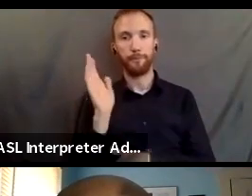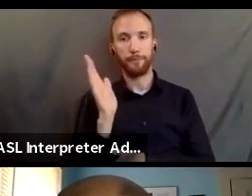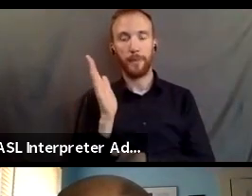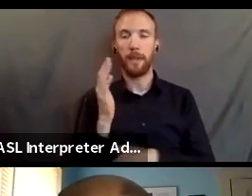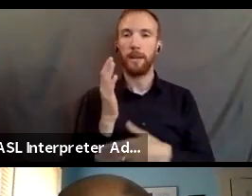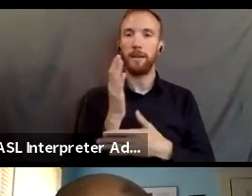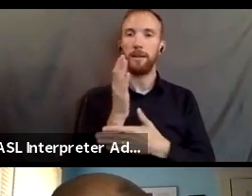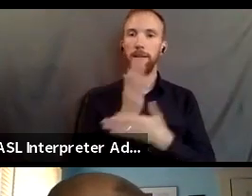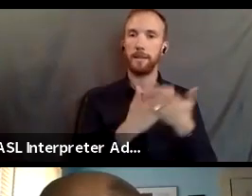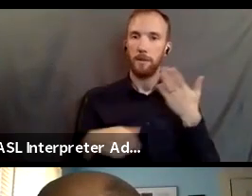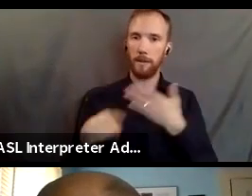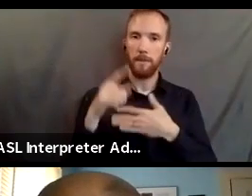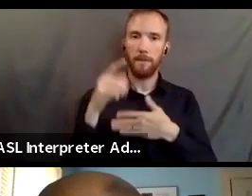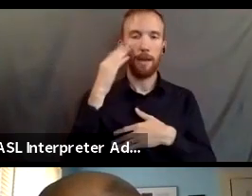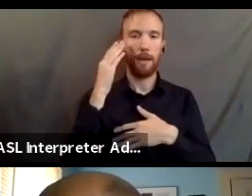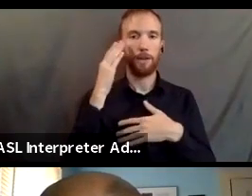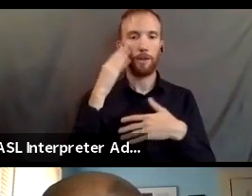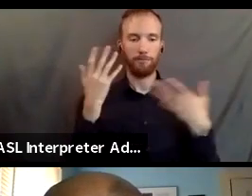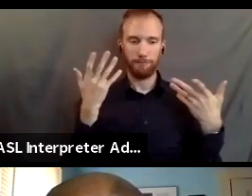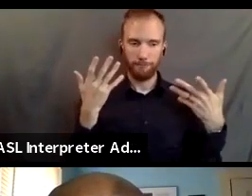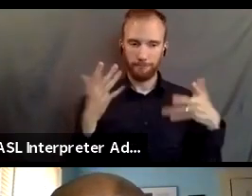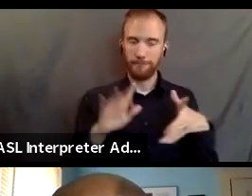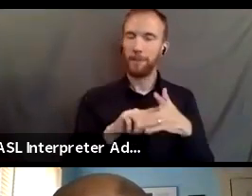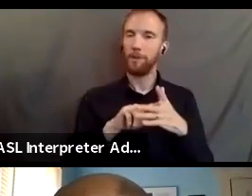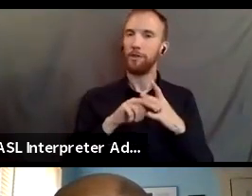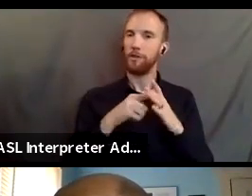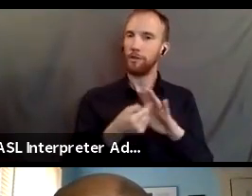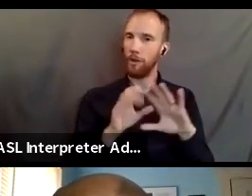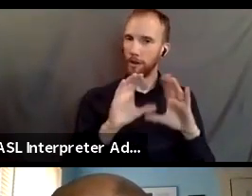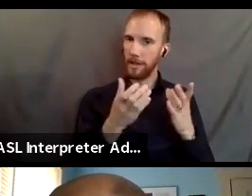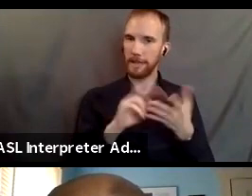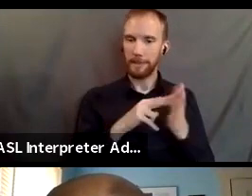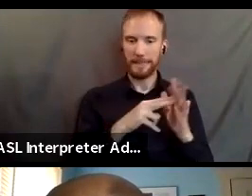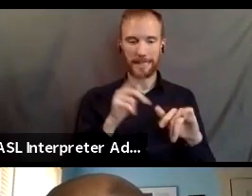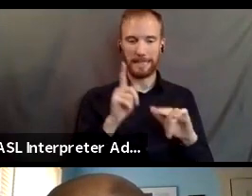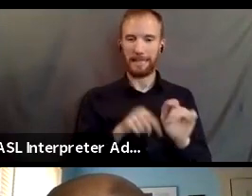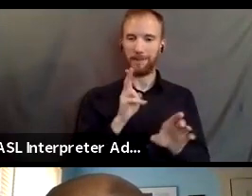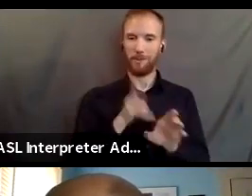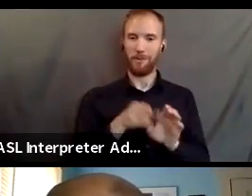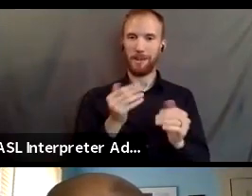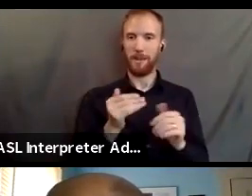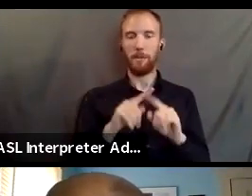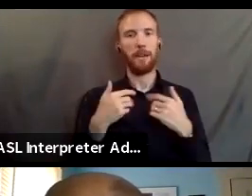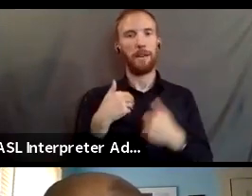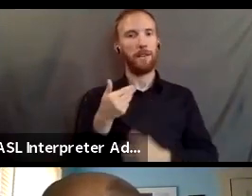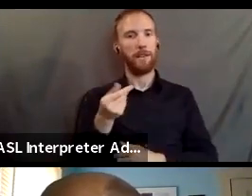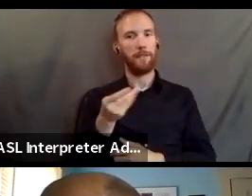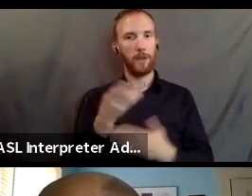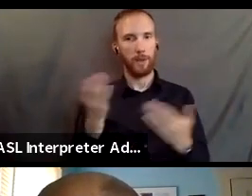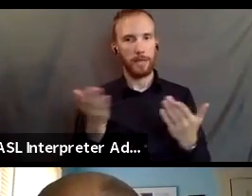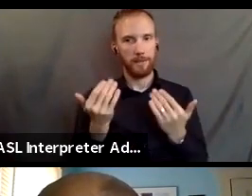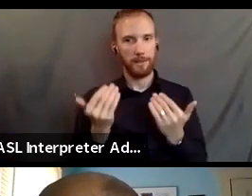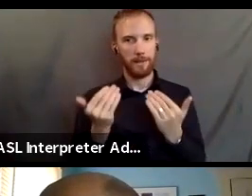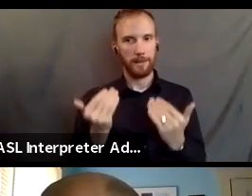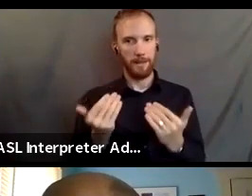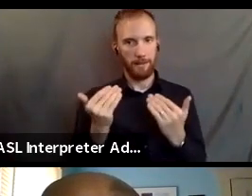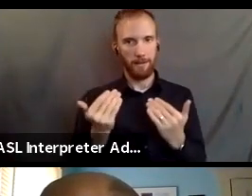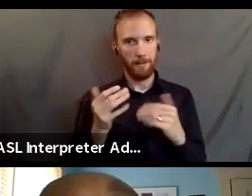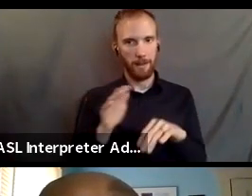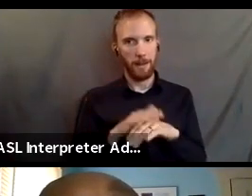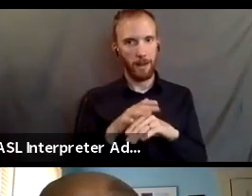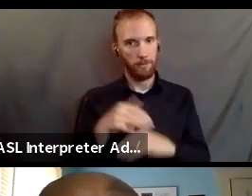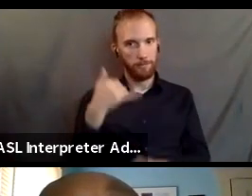actually already starting class so they were not able to join us but we have a few of them here with us in this call